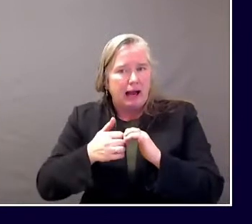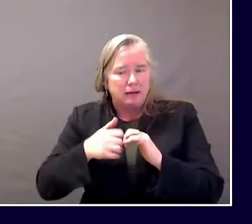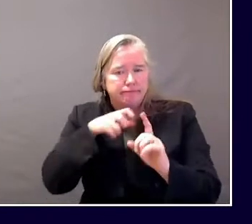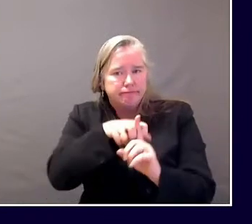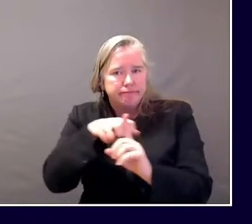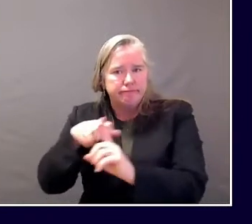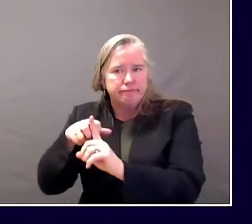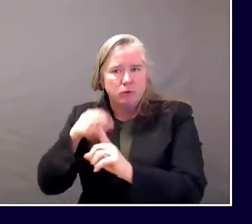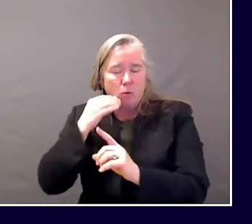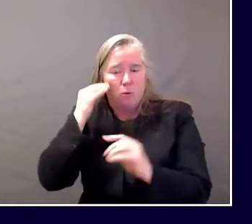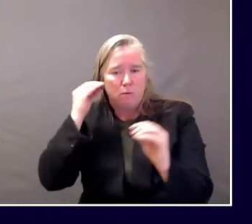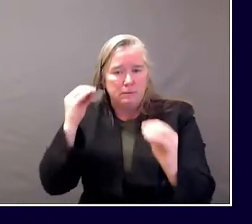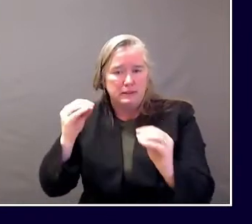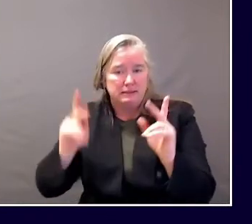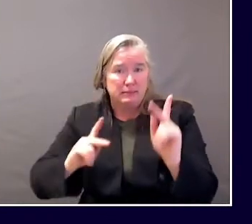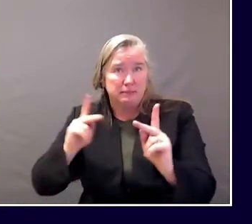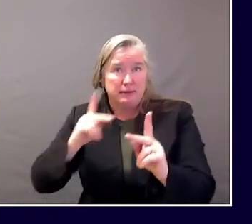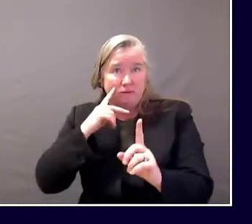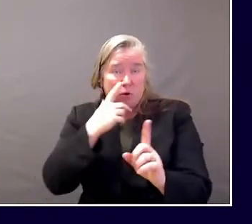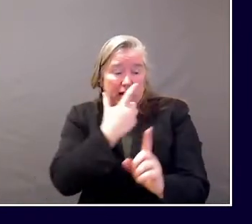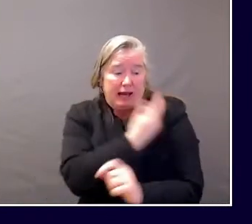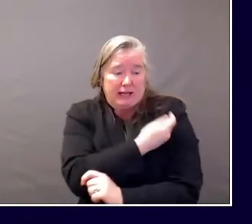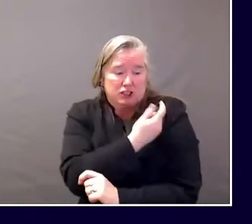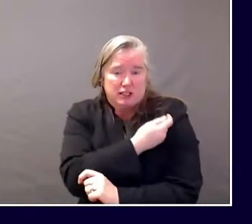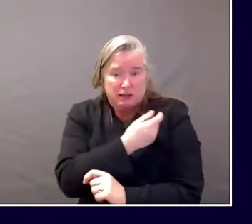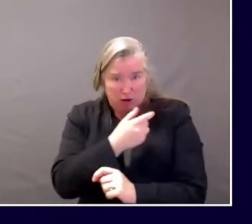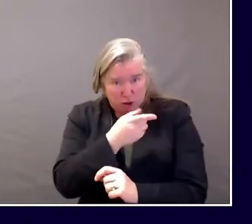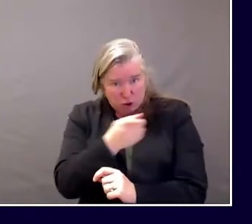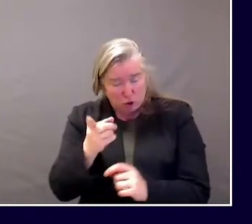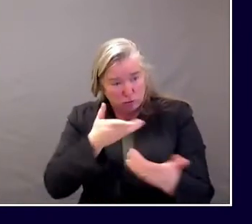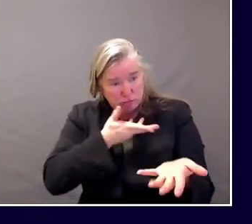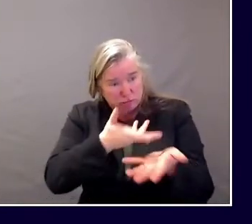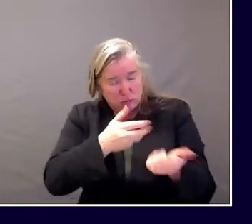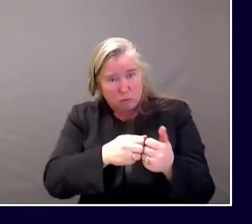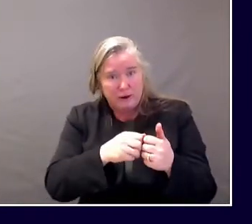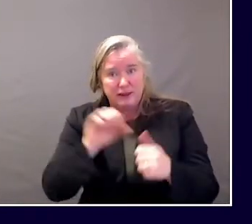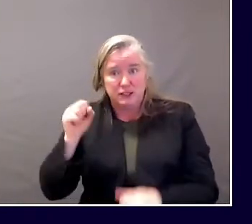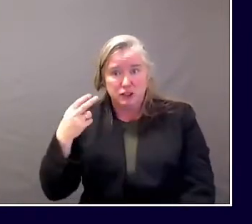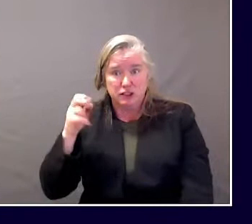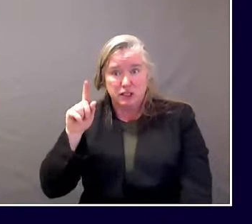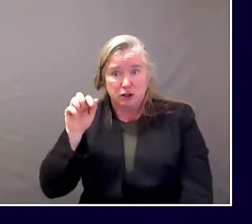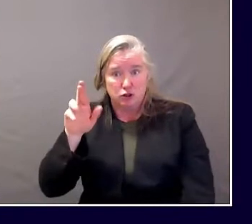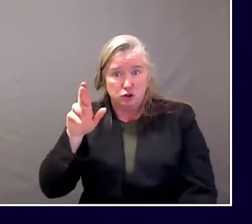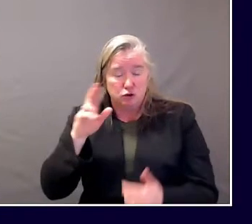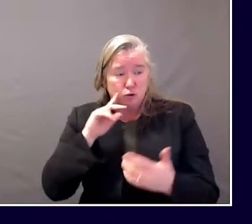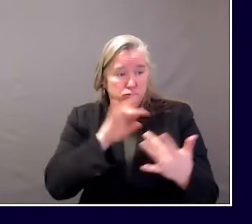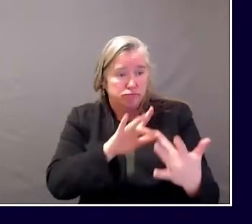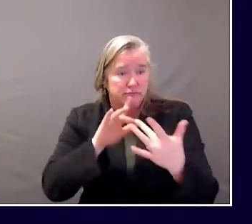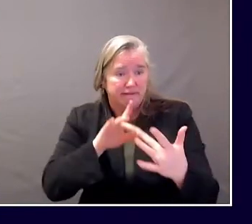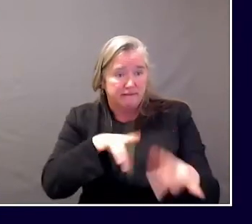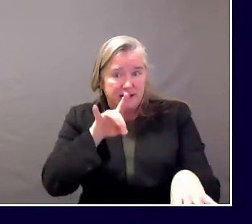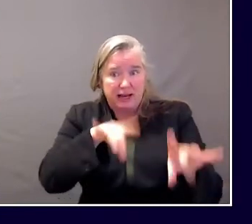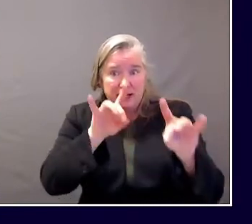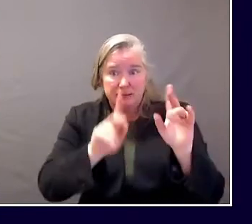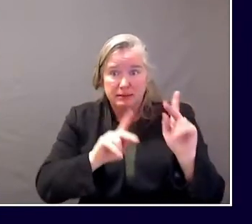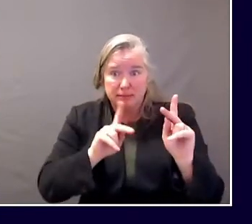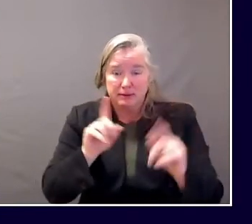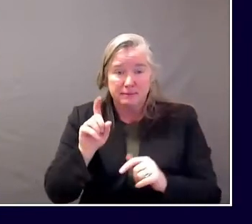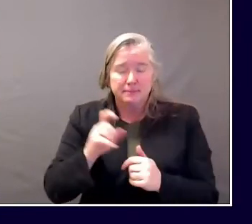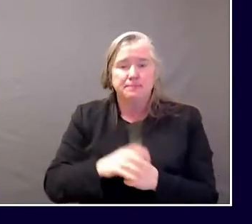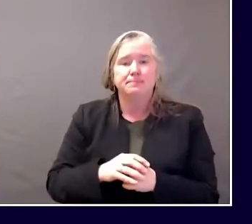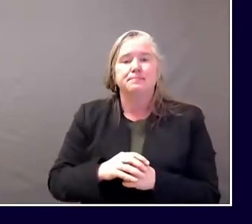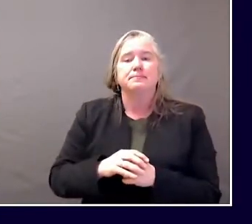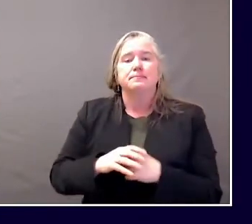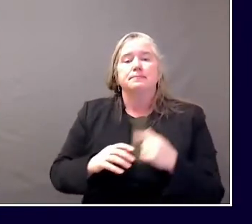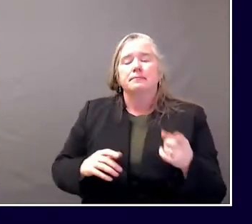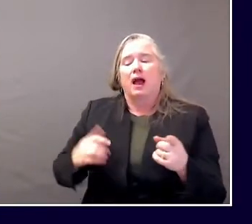vaccines, and how you're coordinating with shelters to do that. And then again, I don't have at my fingertips the infection